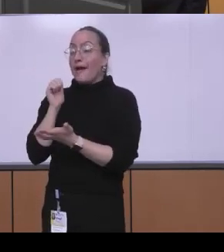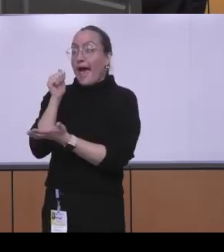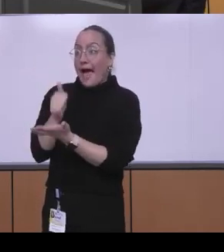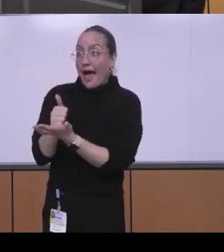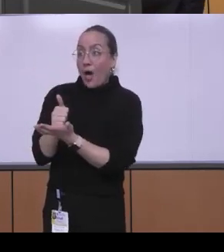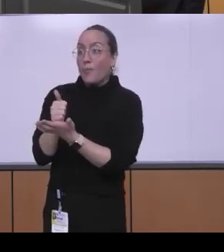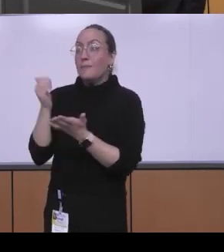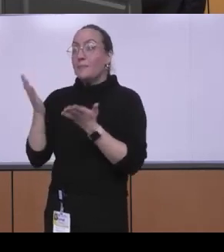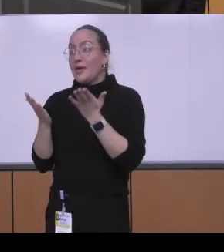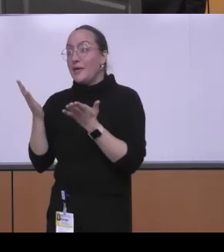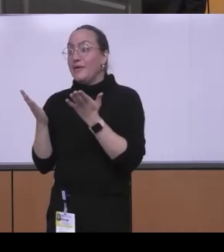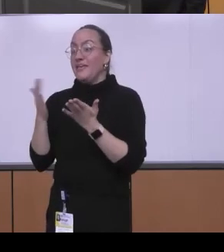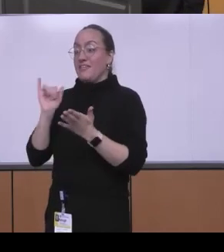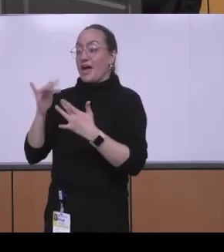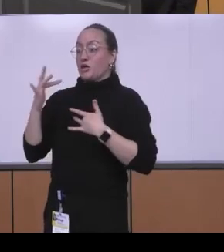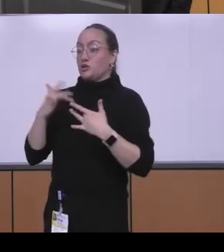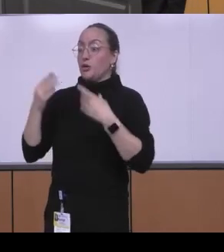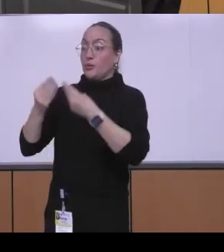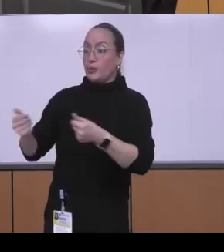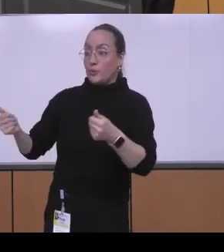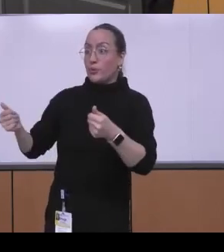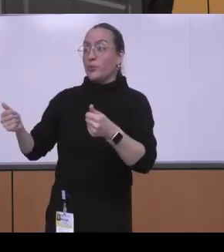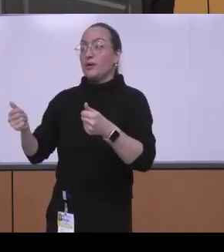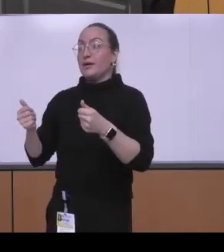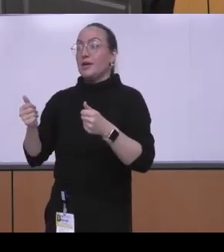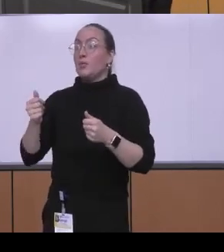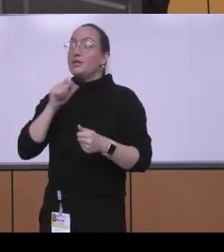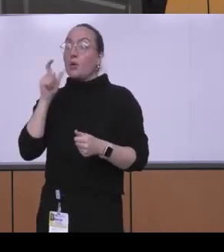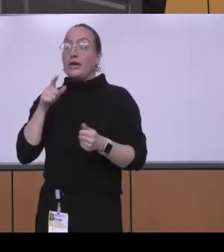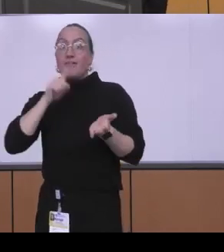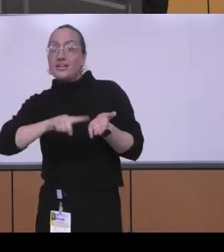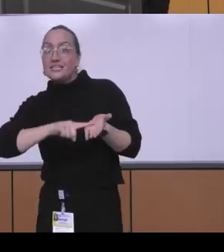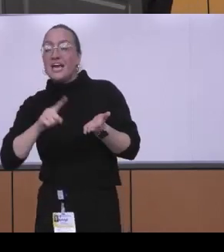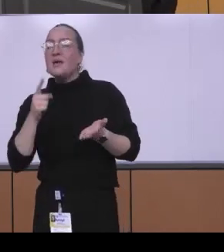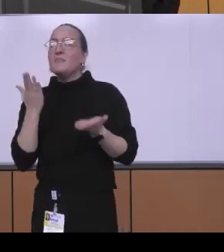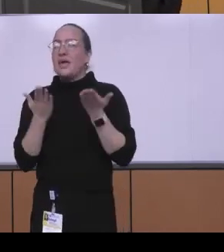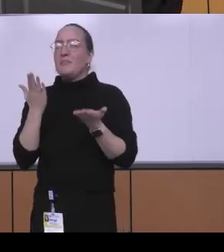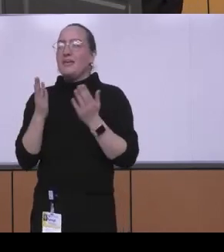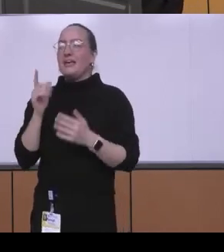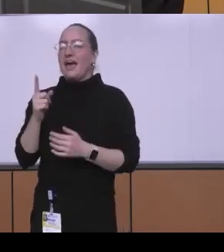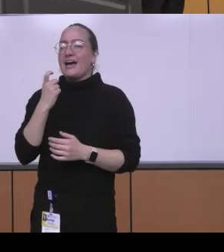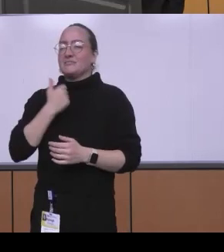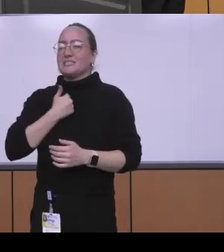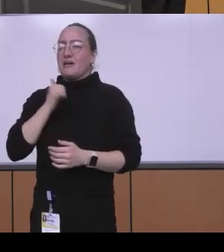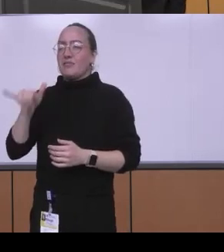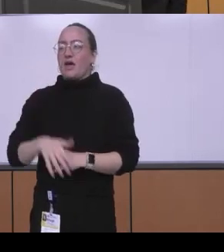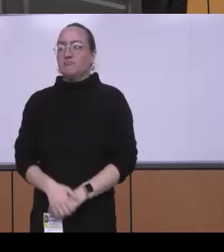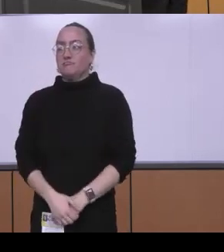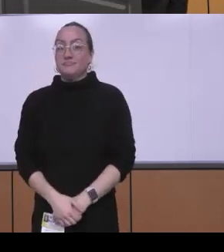don't involve resulting in a coercive investigation would be kind of what I'd be asking myself.